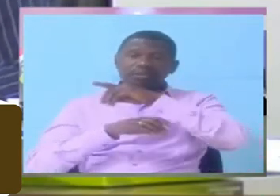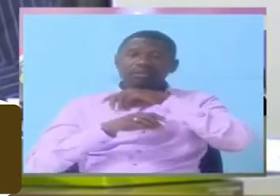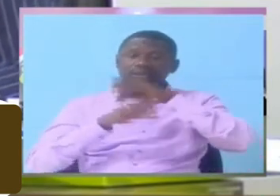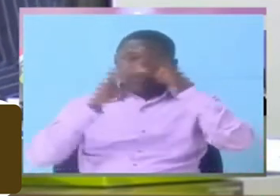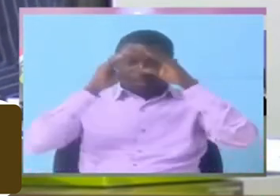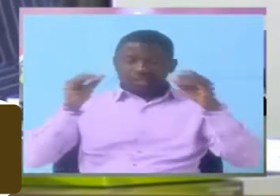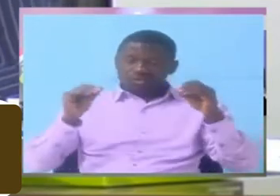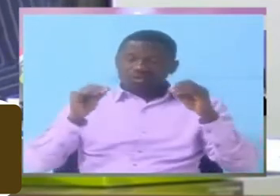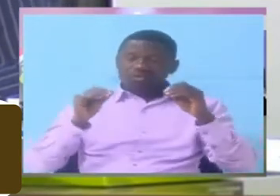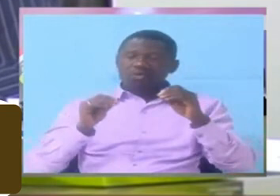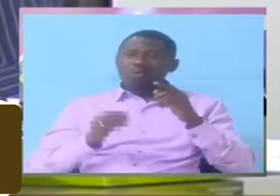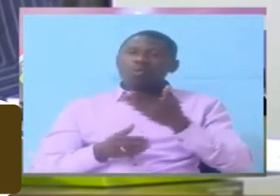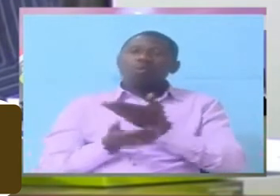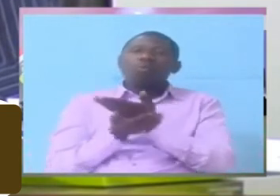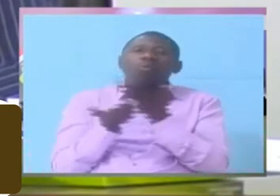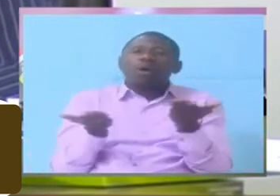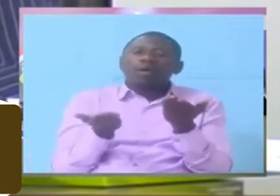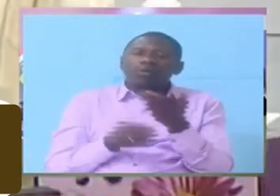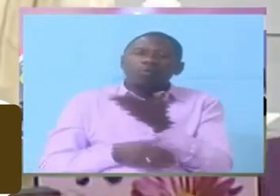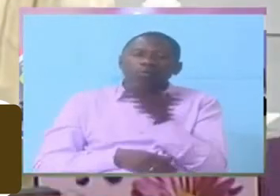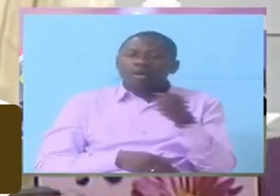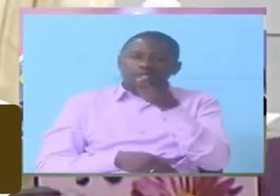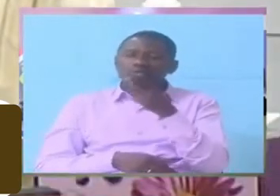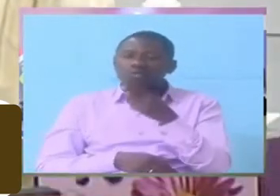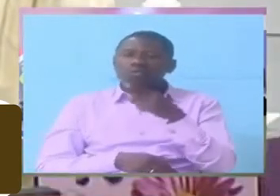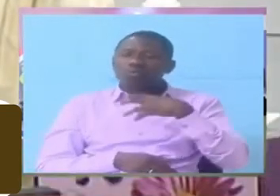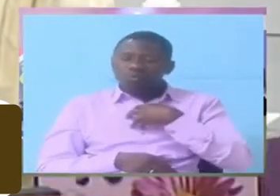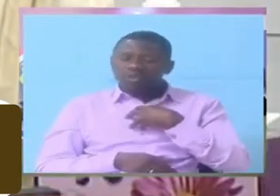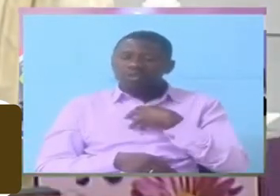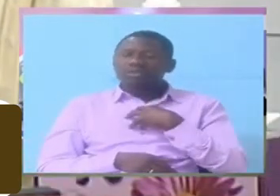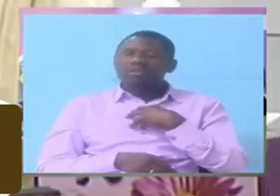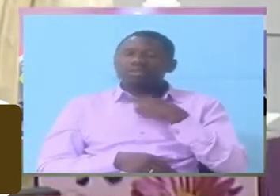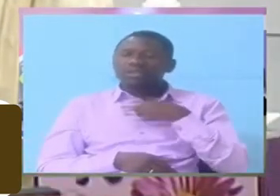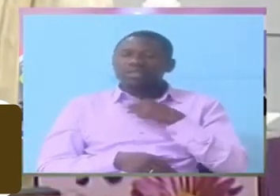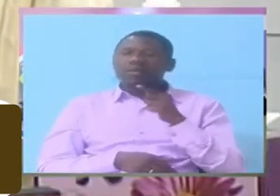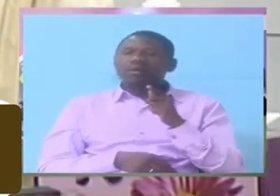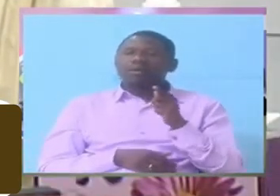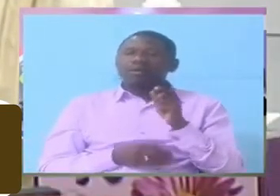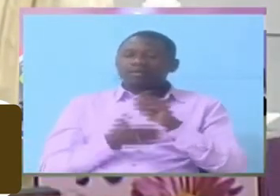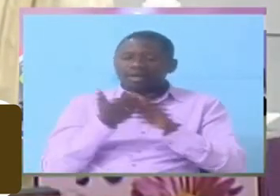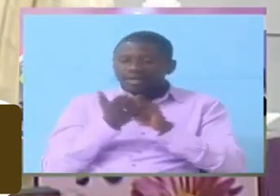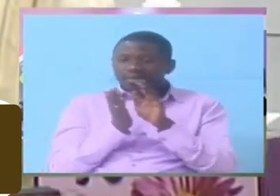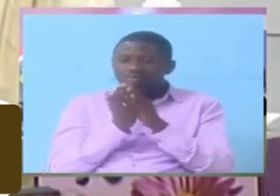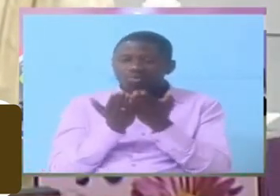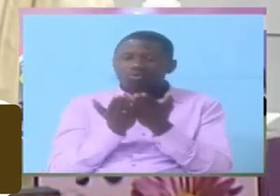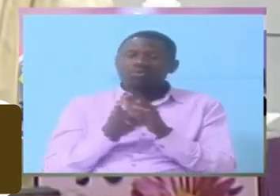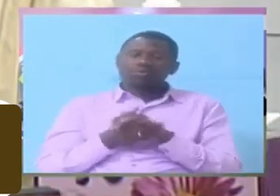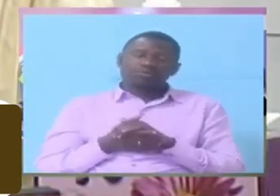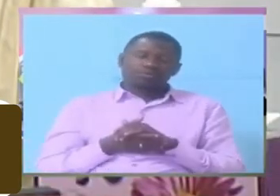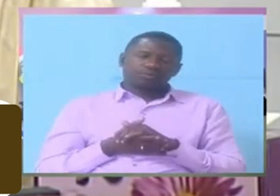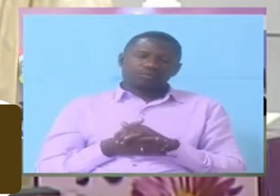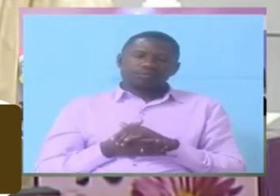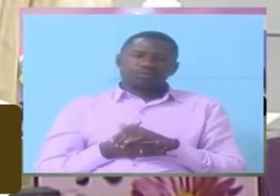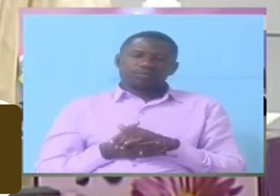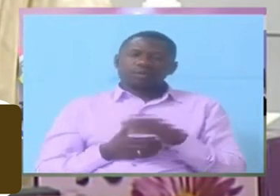the diary? Kaitu mbeme alonko lebetara police station mune asabu alus pale diary nyimfang kaningu. I did not only request for the diary,